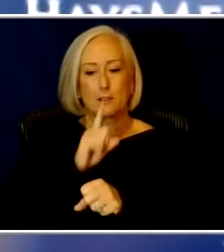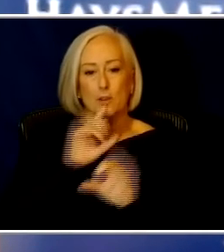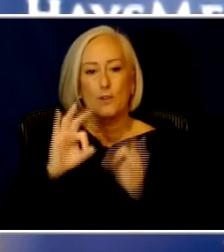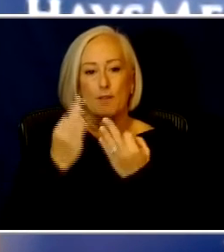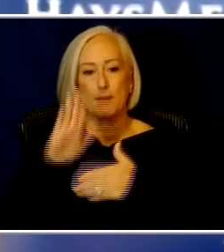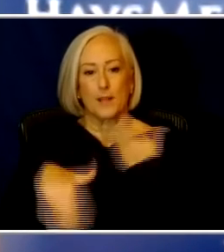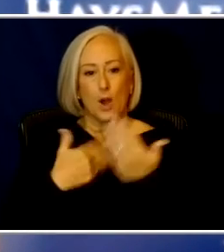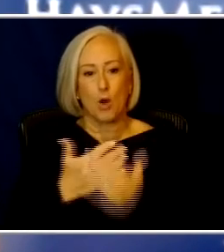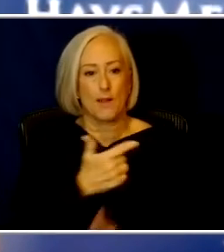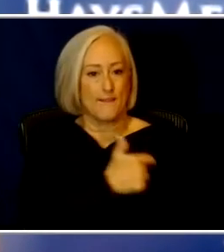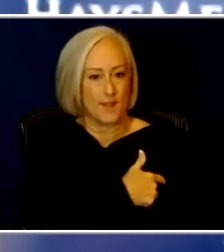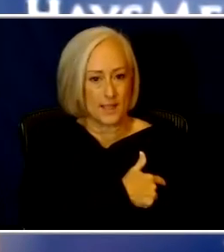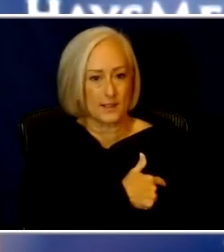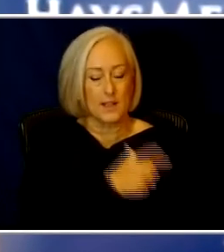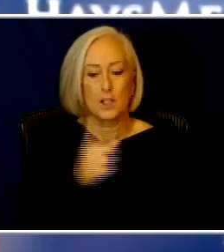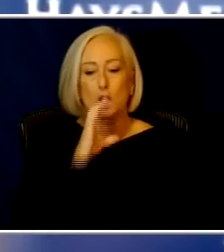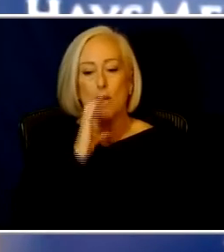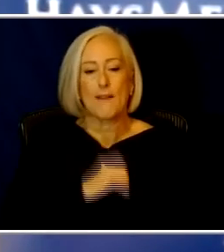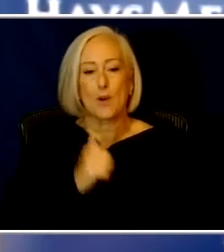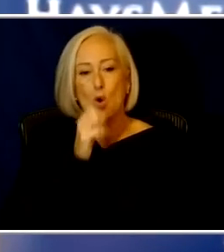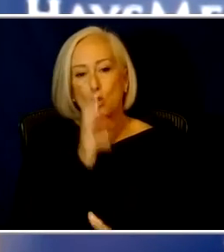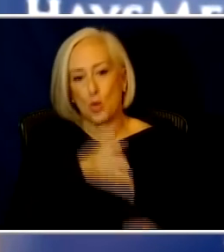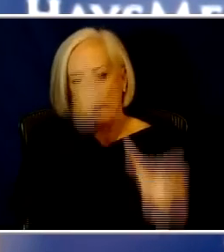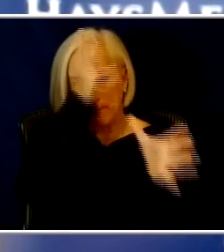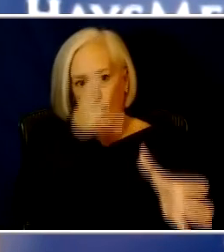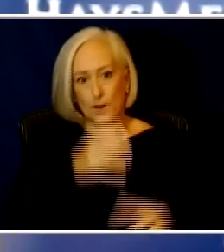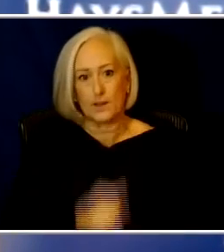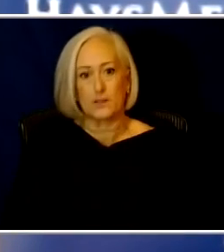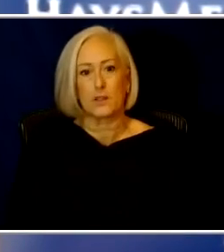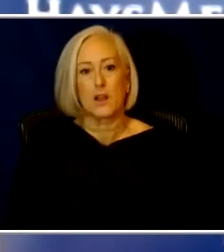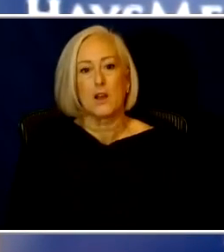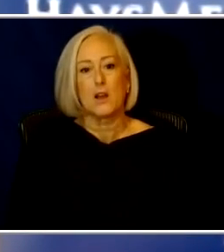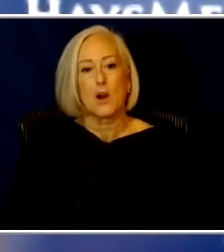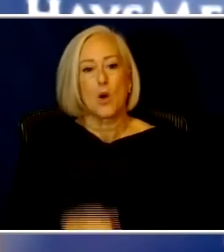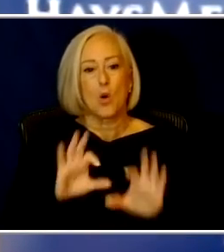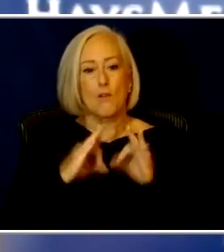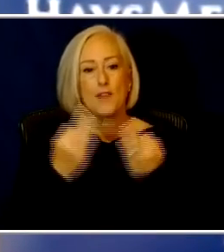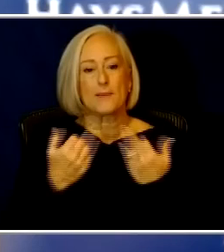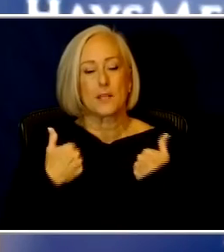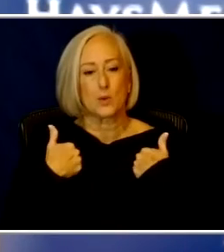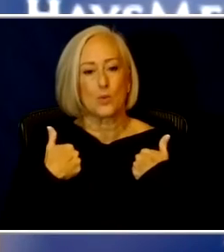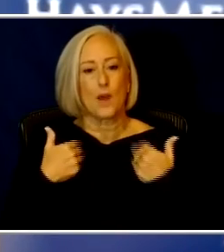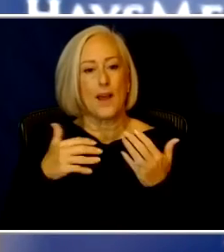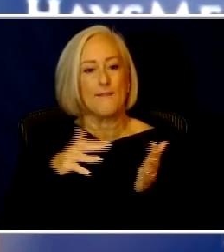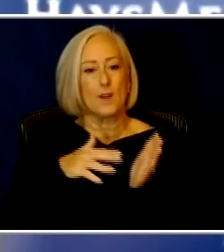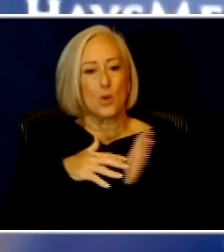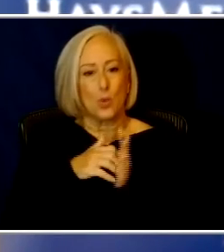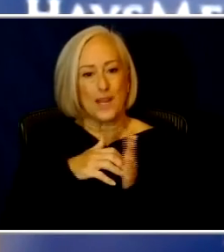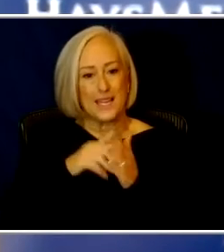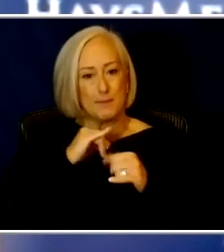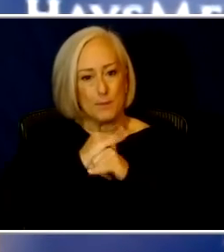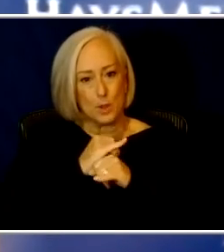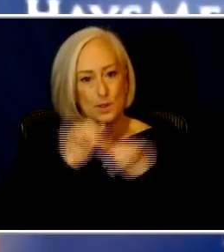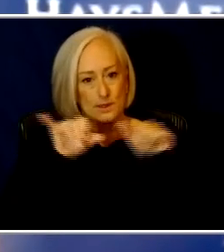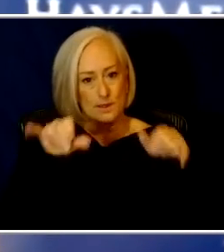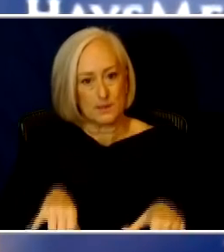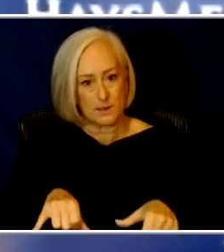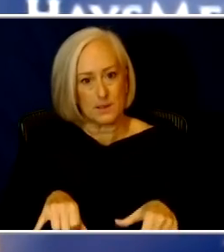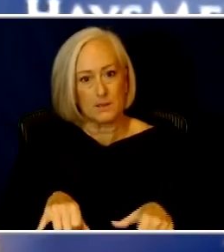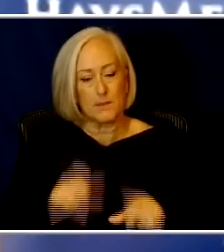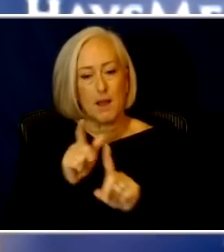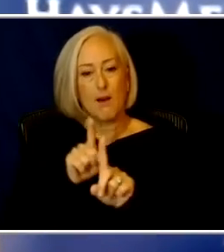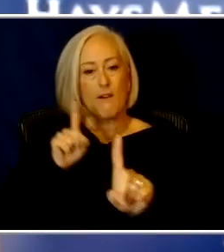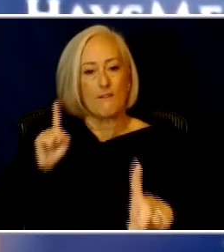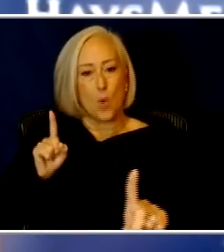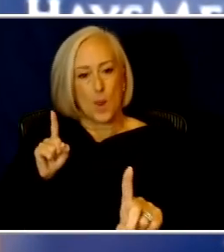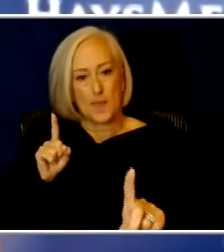have elderly grandparents or immunocompromised family, is being very careful around them during the next several months to try to get, to avoid being sick.